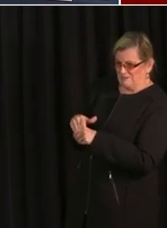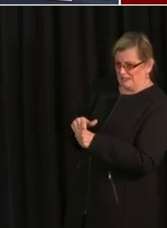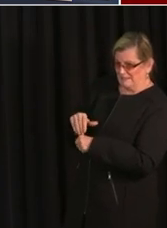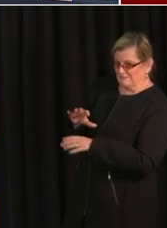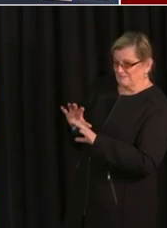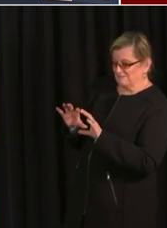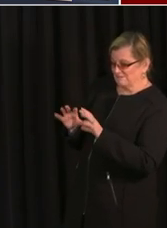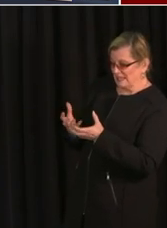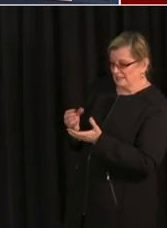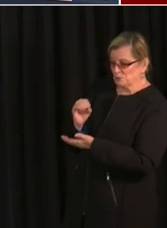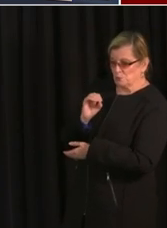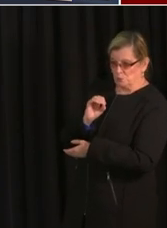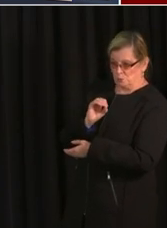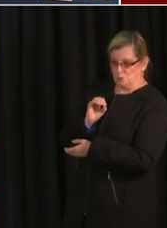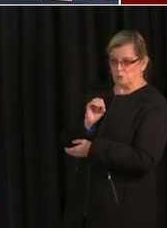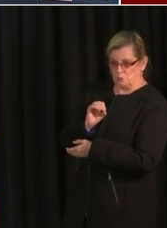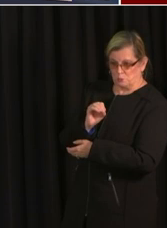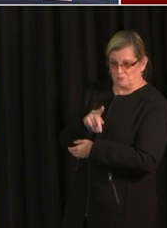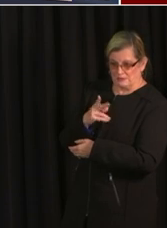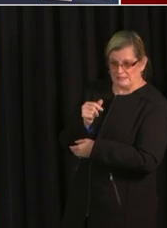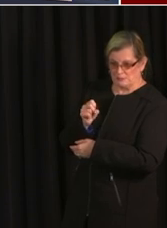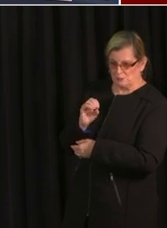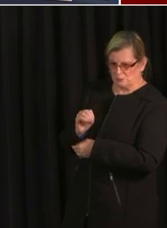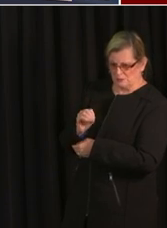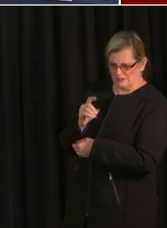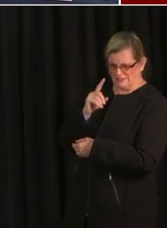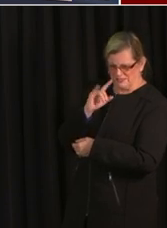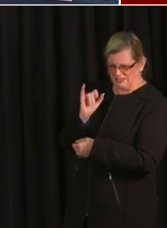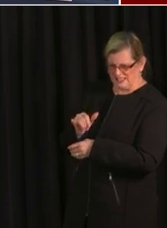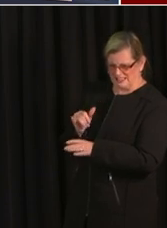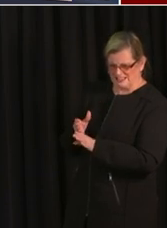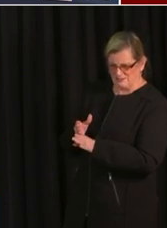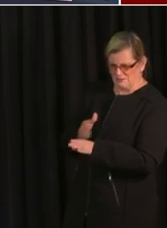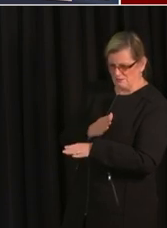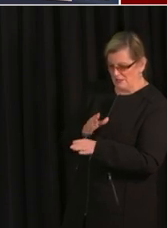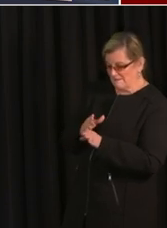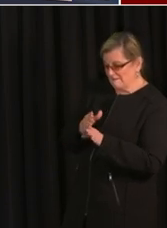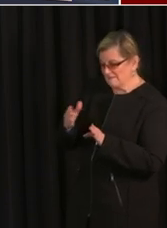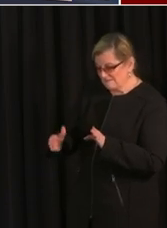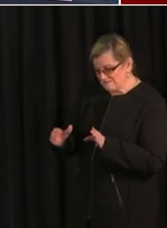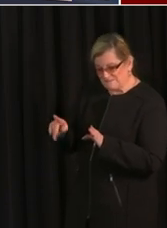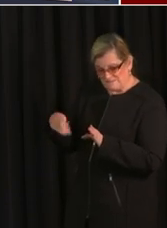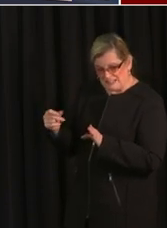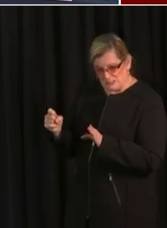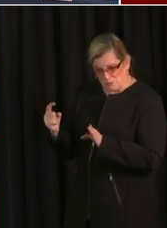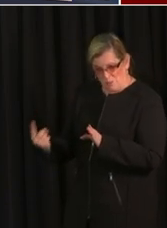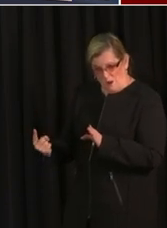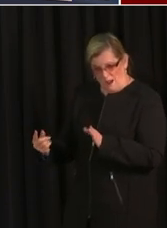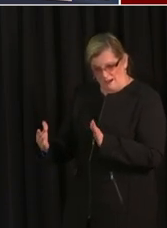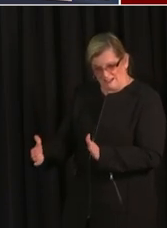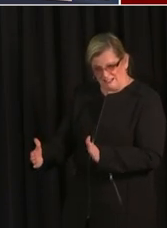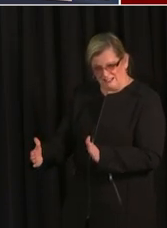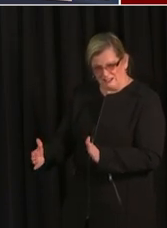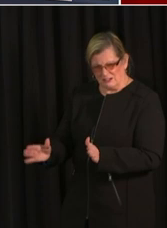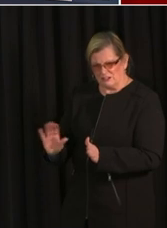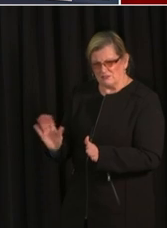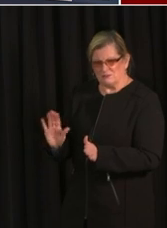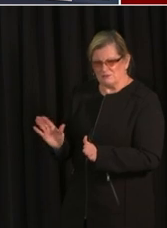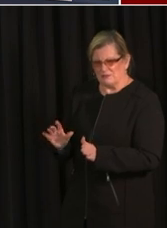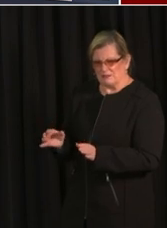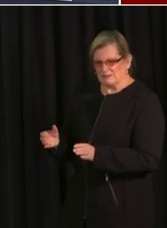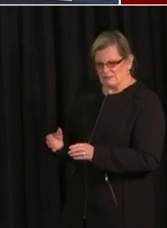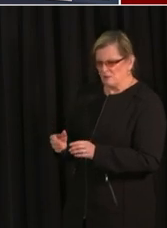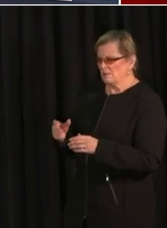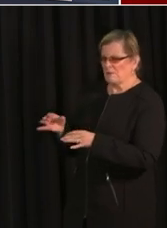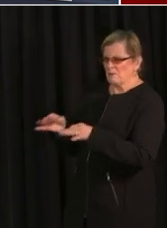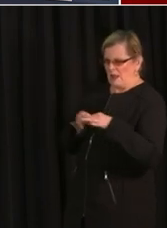0 and I believe phase 1, we had, no, phase 0, not phase 1.